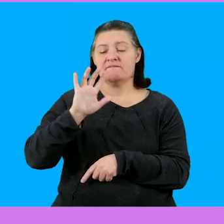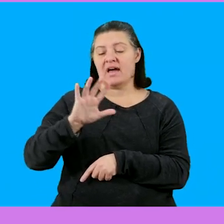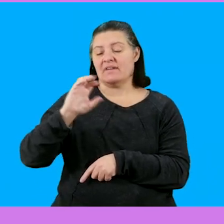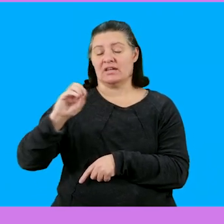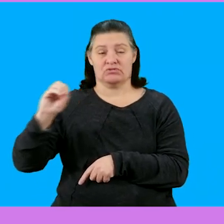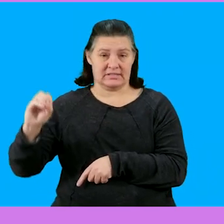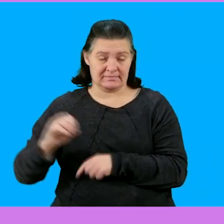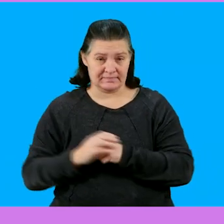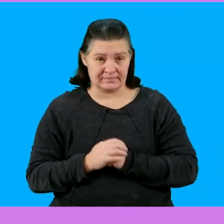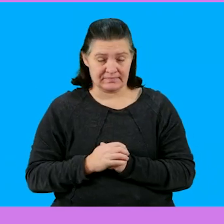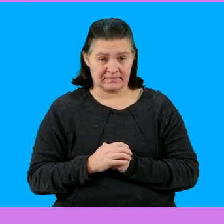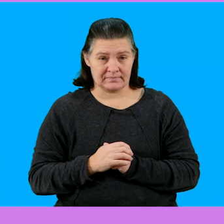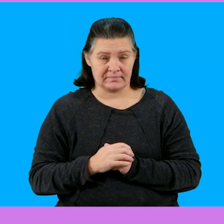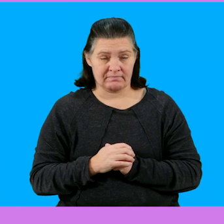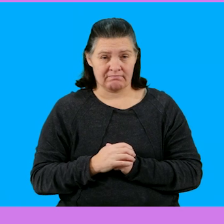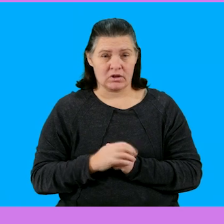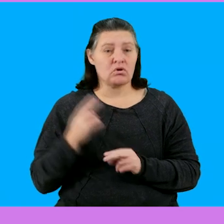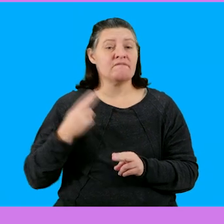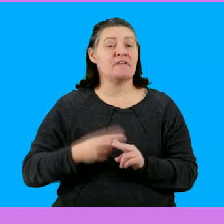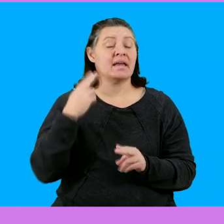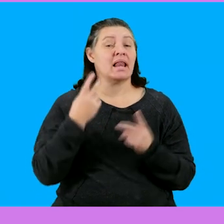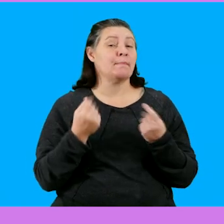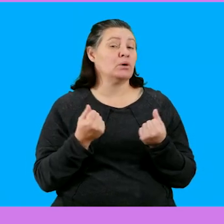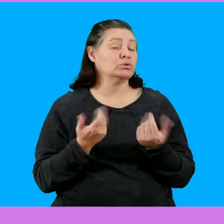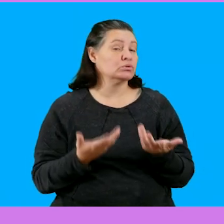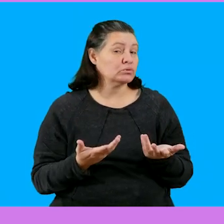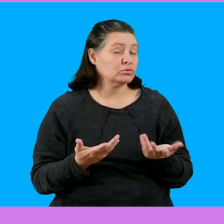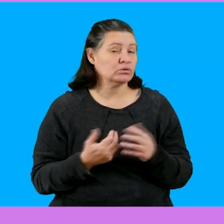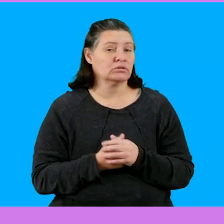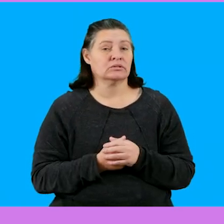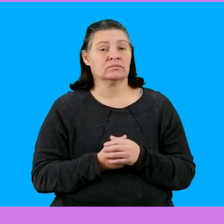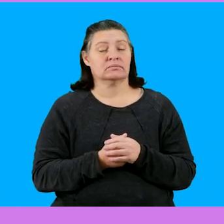45,500 Rand. Okay, so what is the final amount?